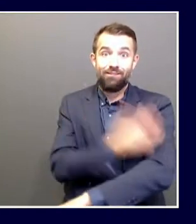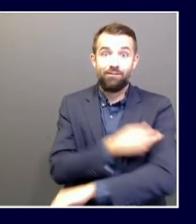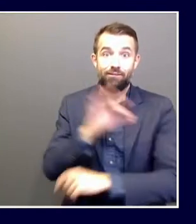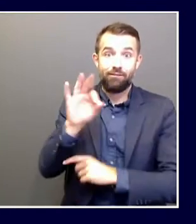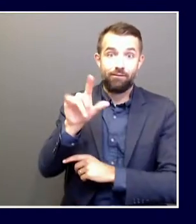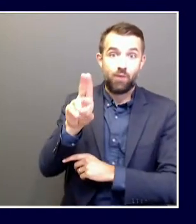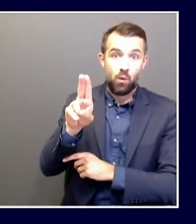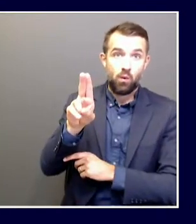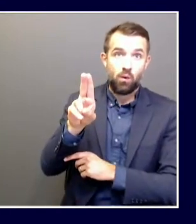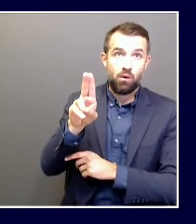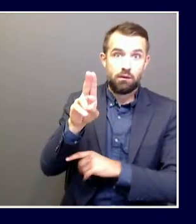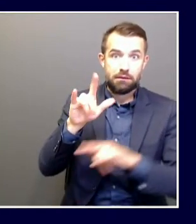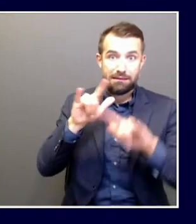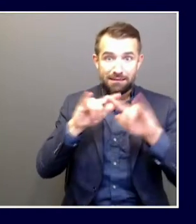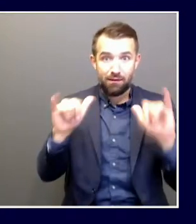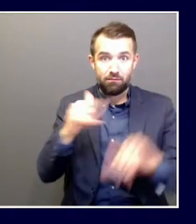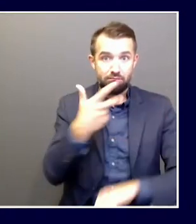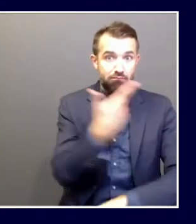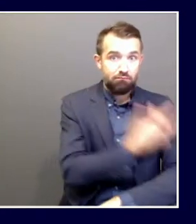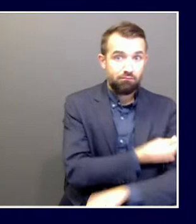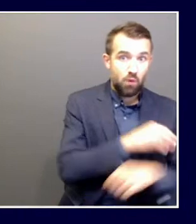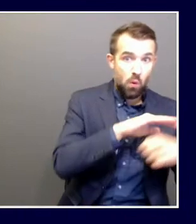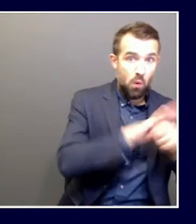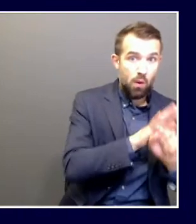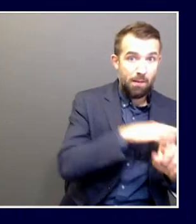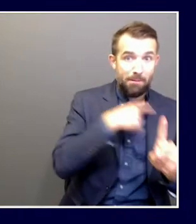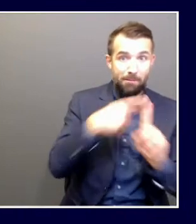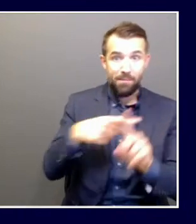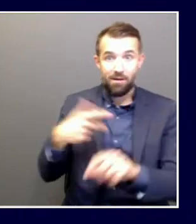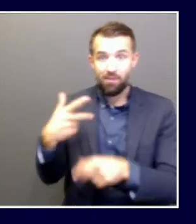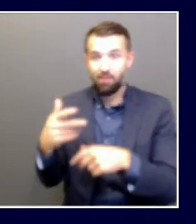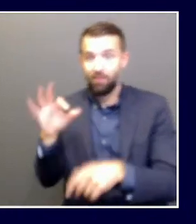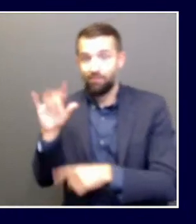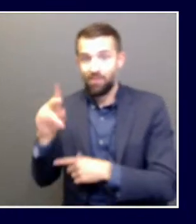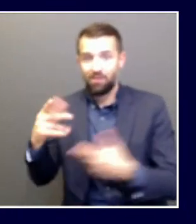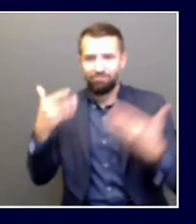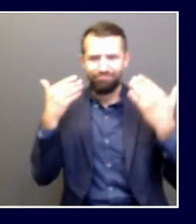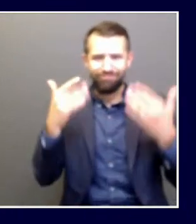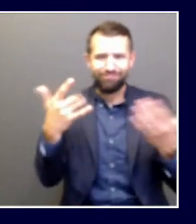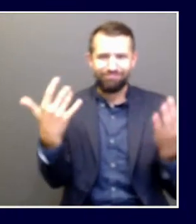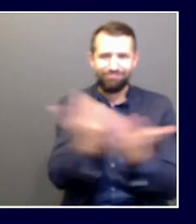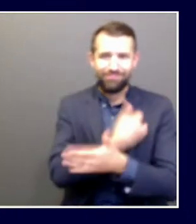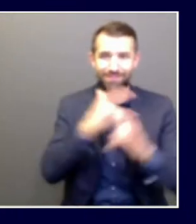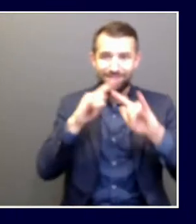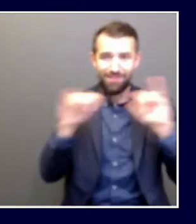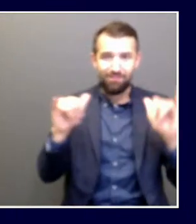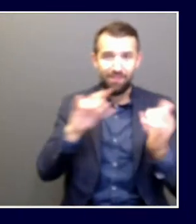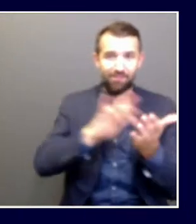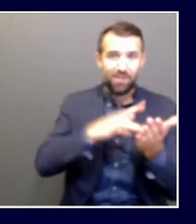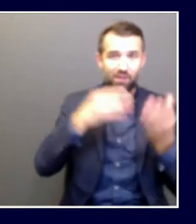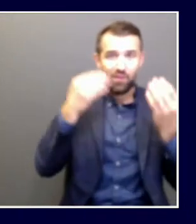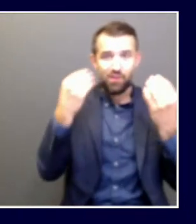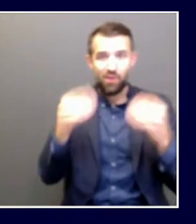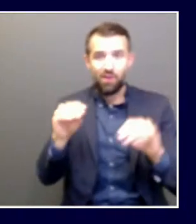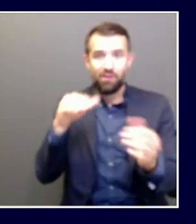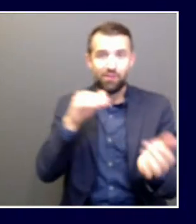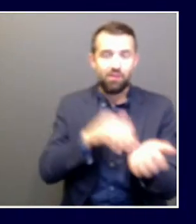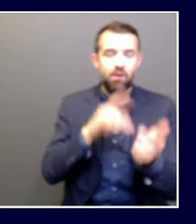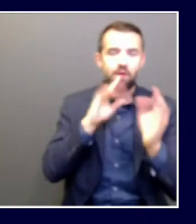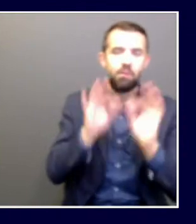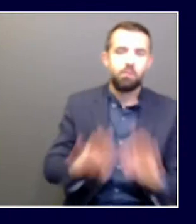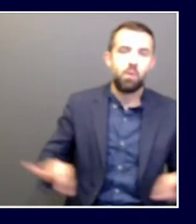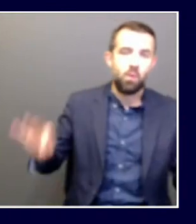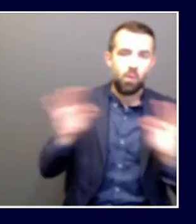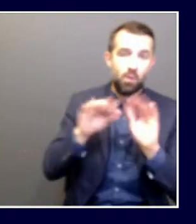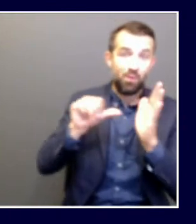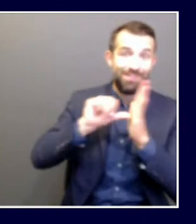You can get your flu shot anywhere you get your health care, be it a pharmacy or doctor's office. It's really important this year. We don't know what the flu is going to